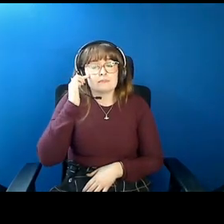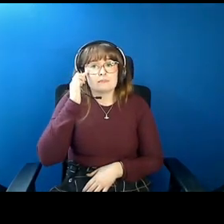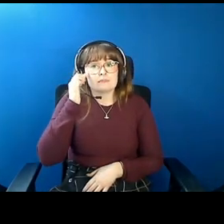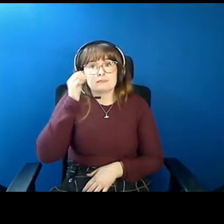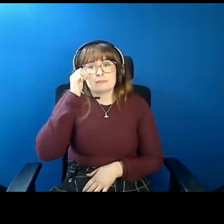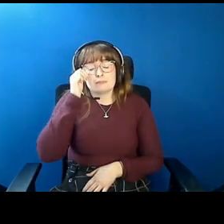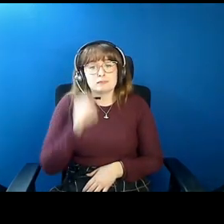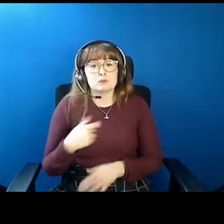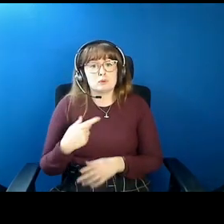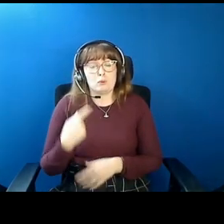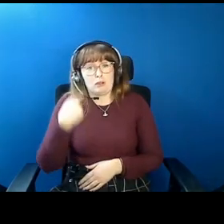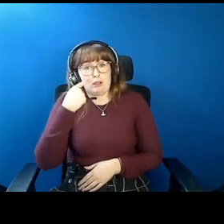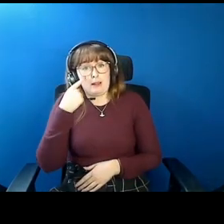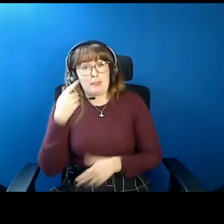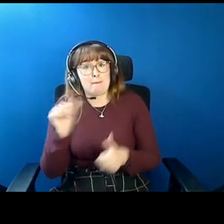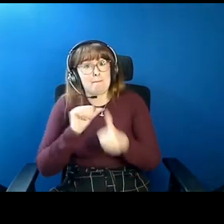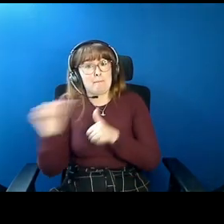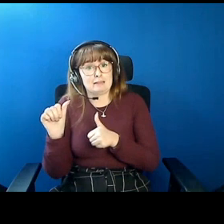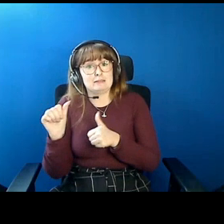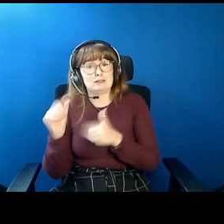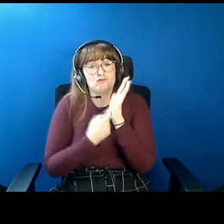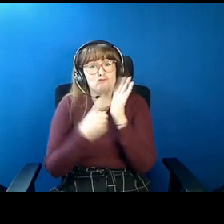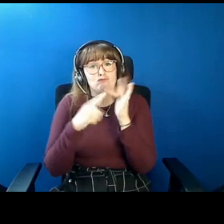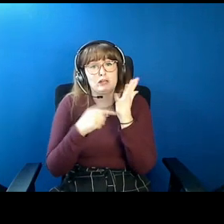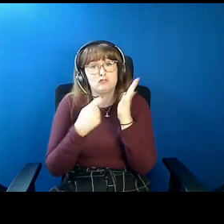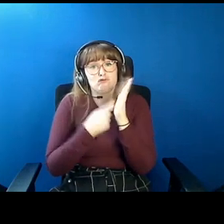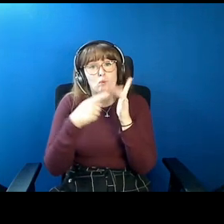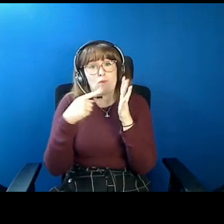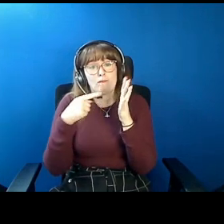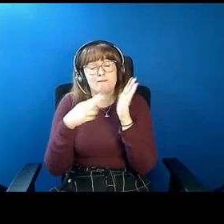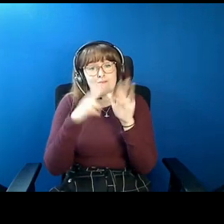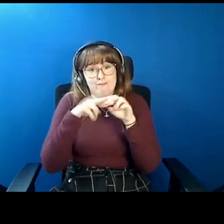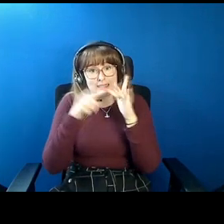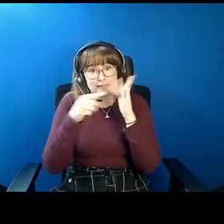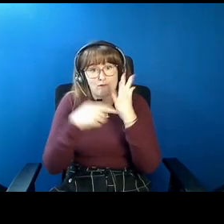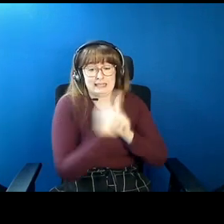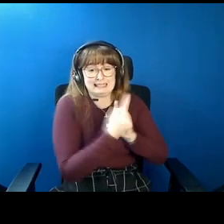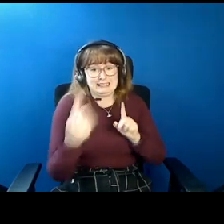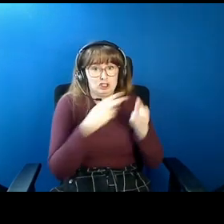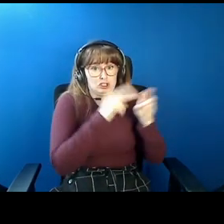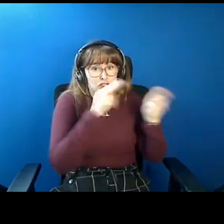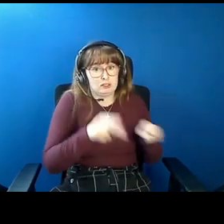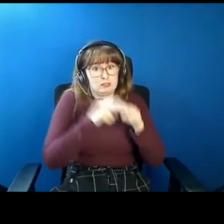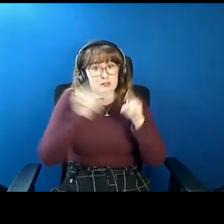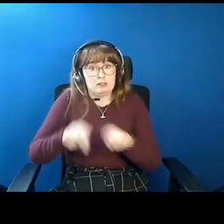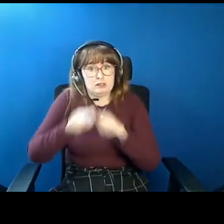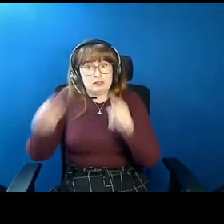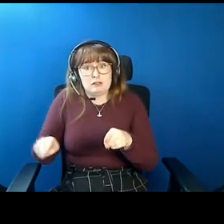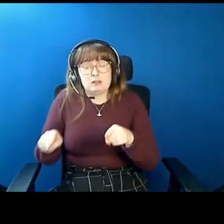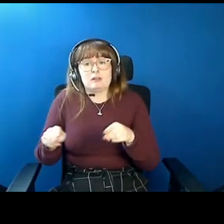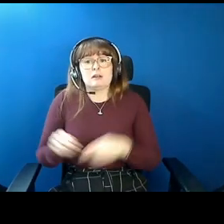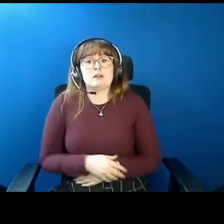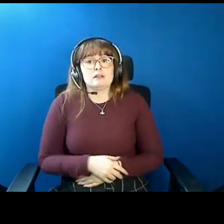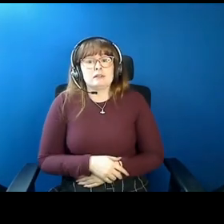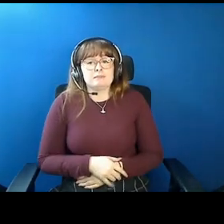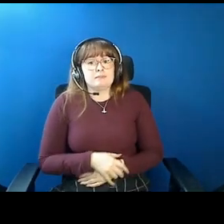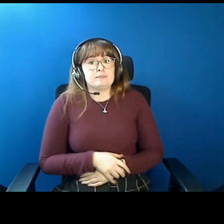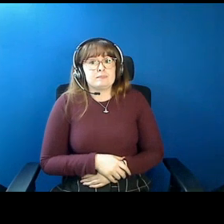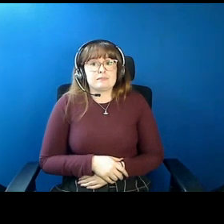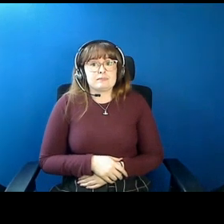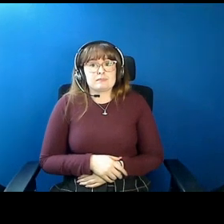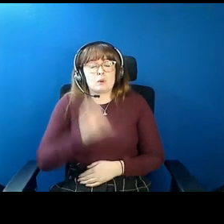analysed the optimal packages of retrofit for each different property, and it could give uplifts for each property, but also for the